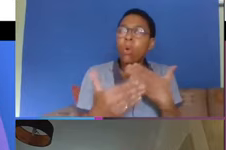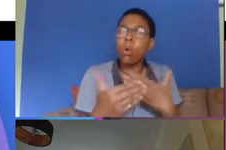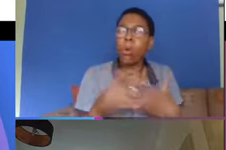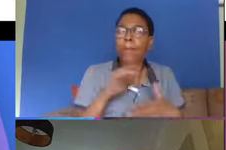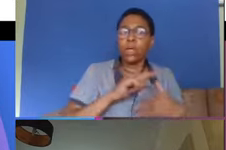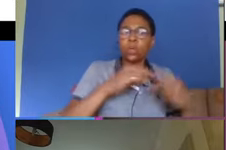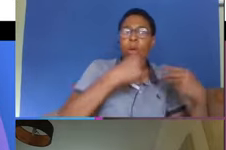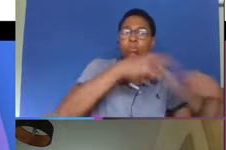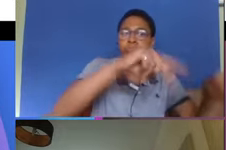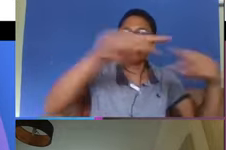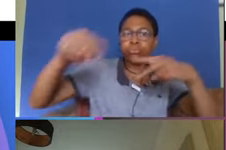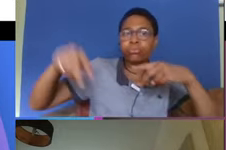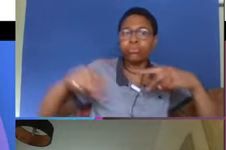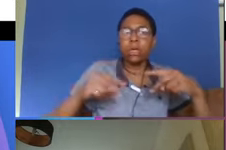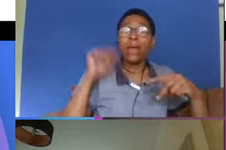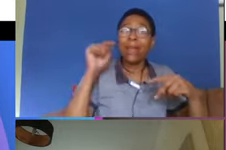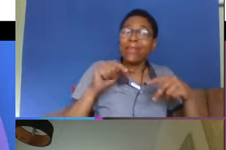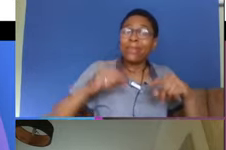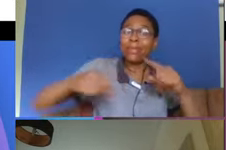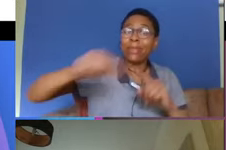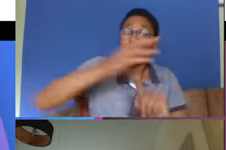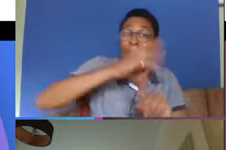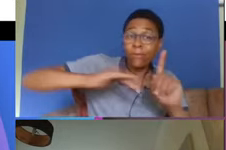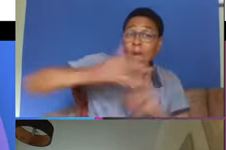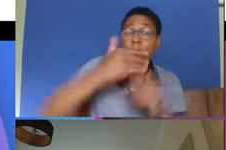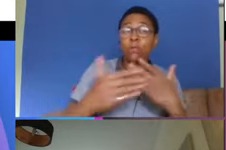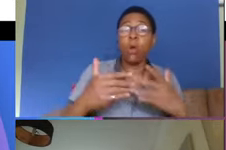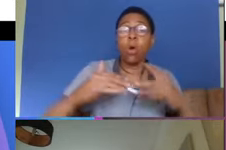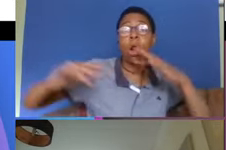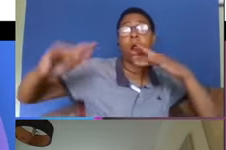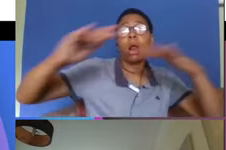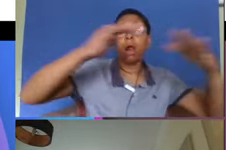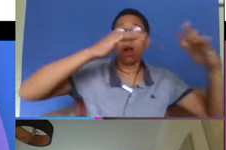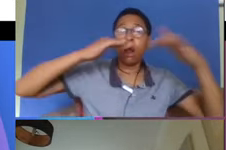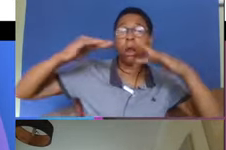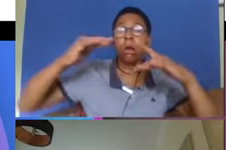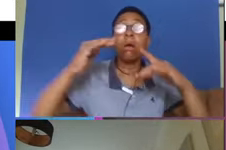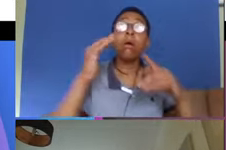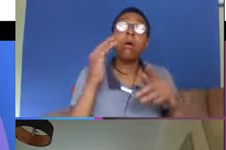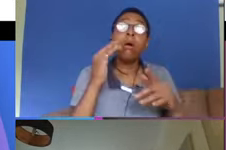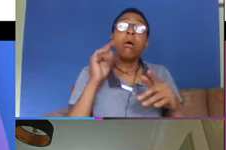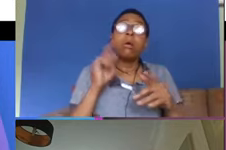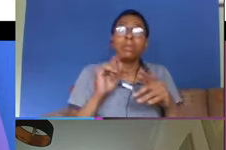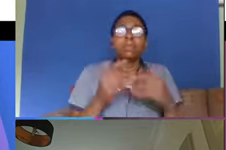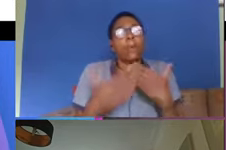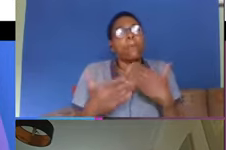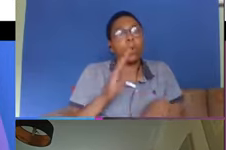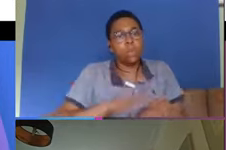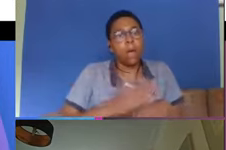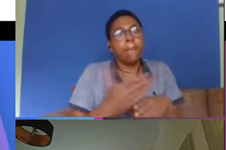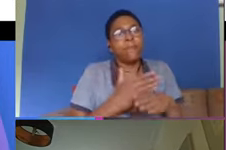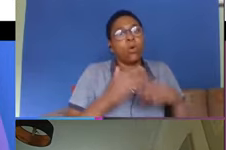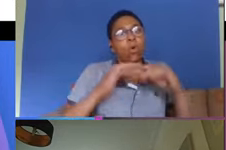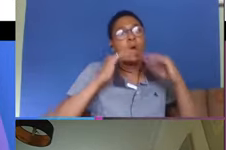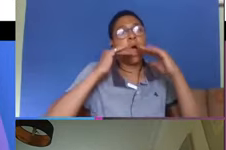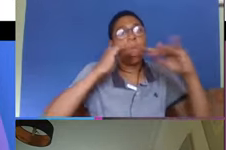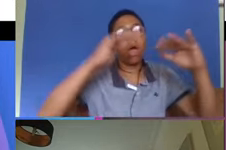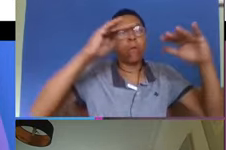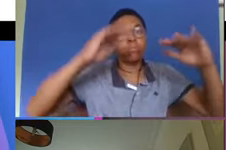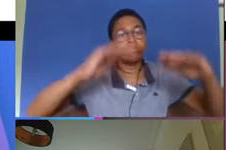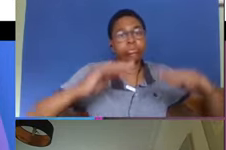And so that's something else to think of. The other thing to think about is when we add humans to this mix and we've used a description, dancers become egg